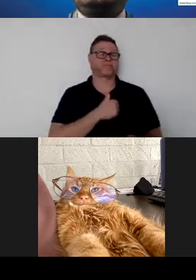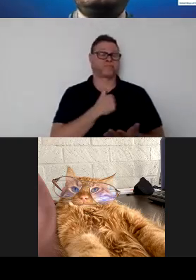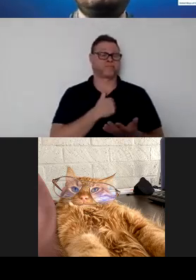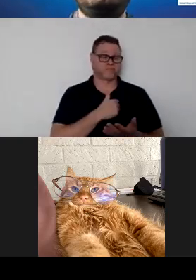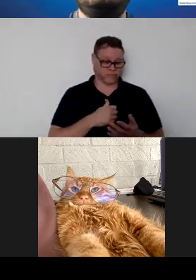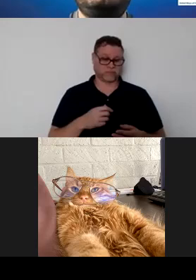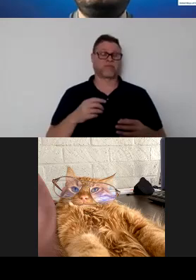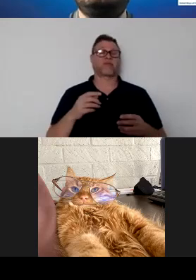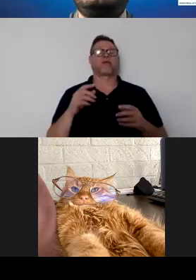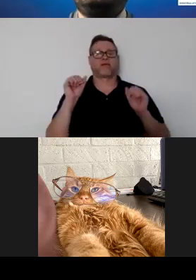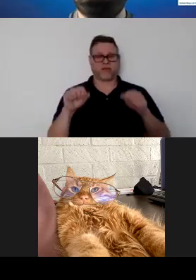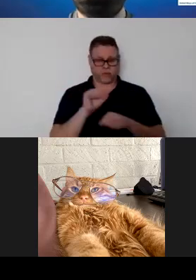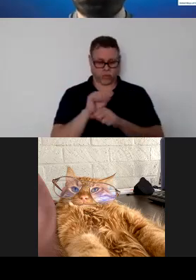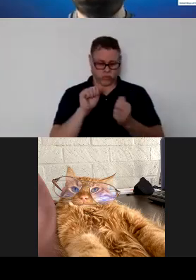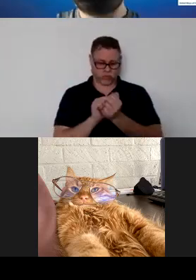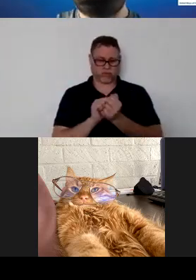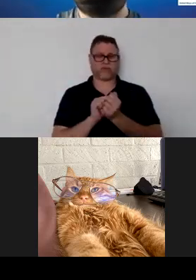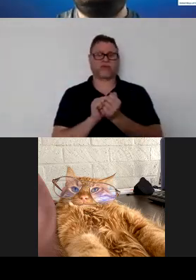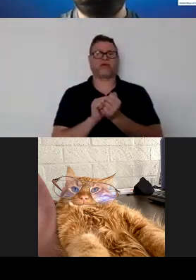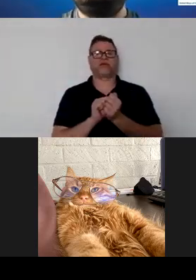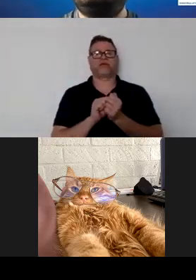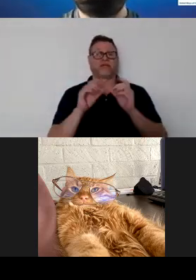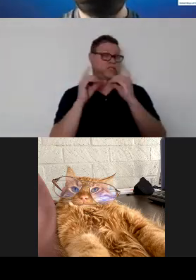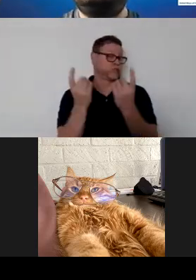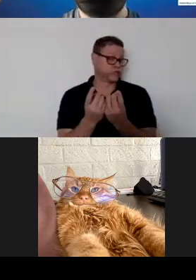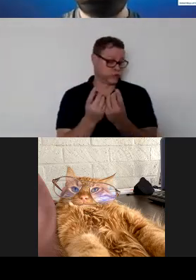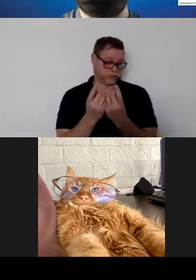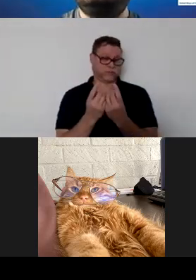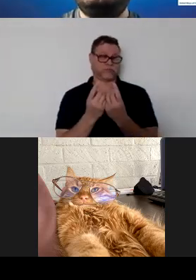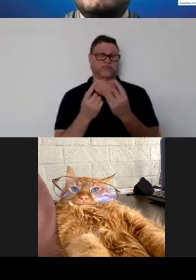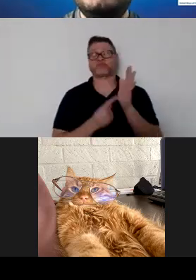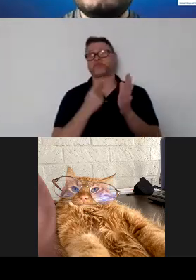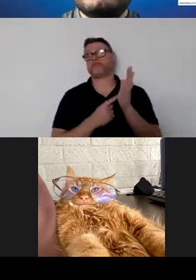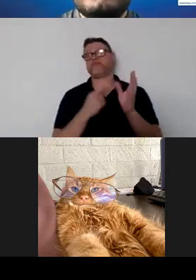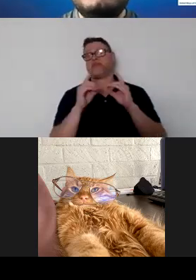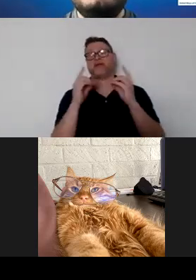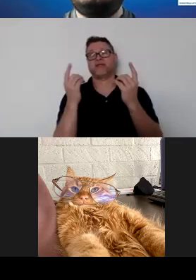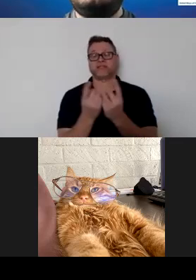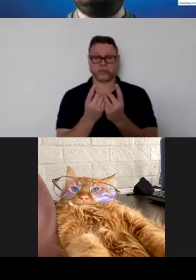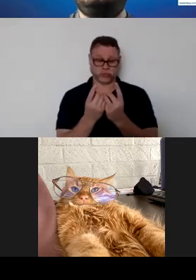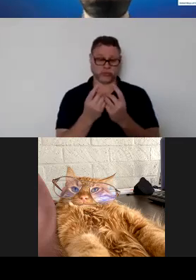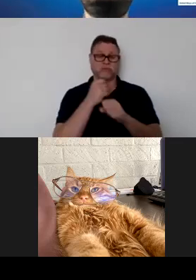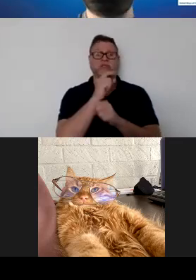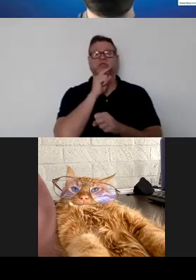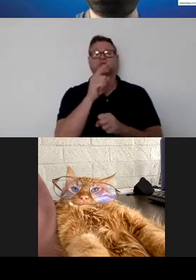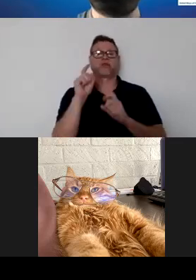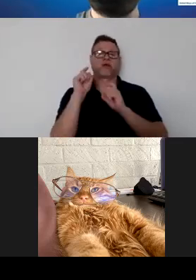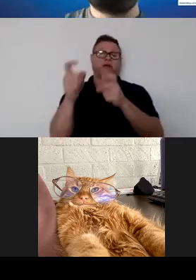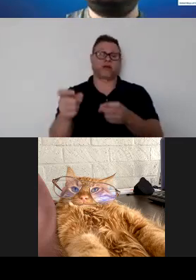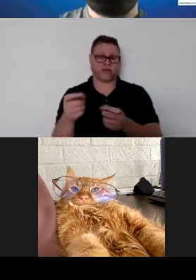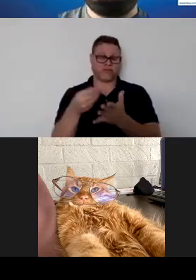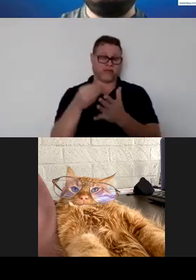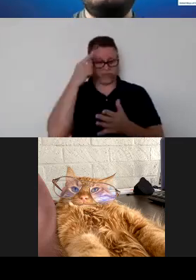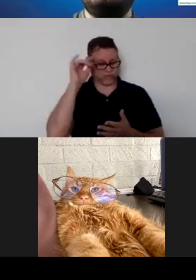Or they can work with the district, right? Sometimes the district will ensure that they allocate specific funding for